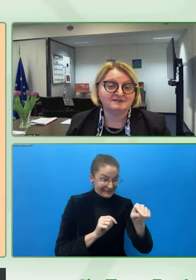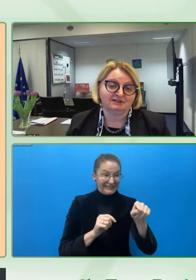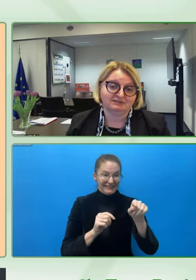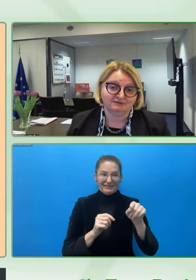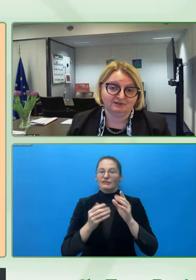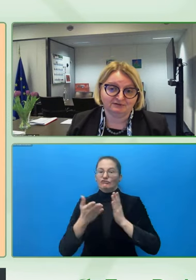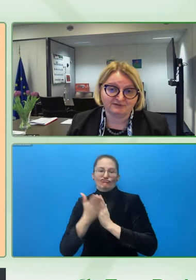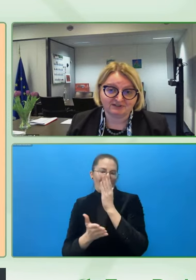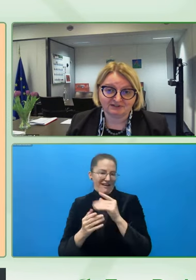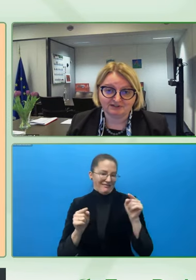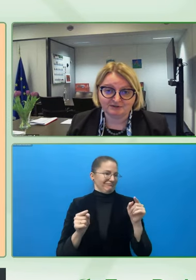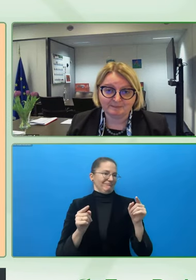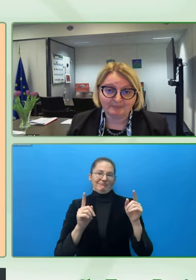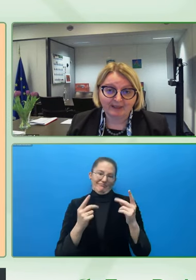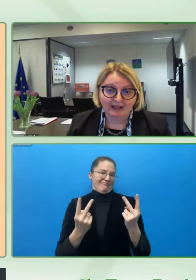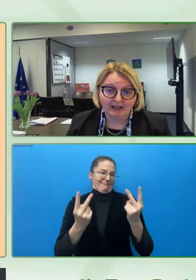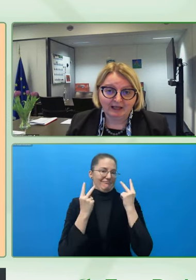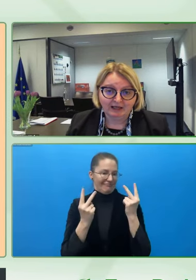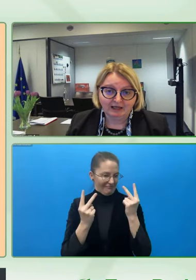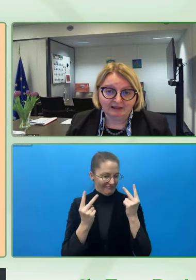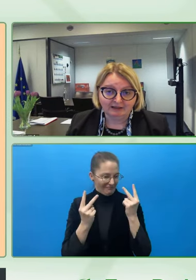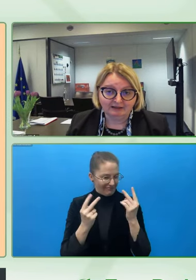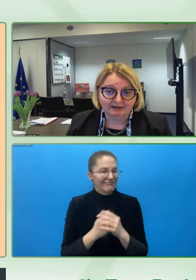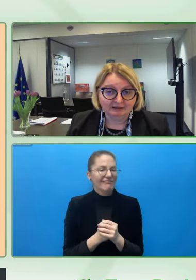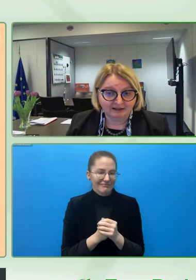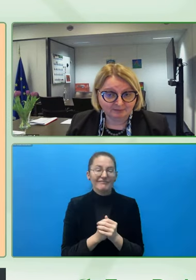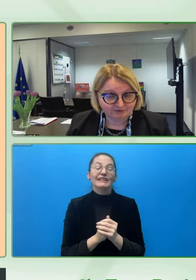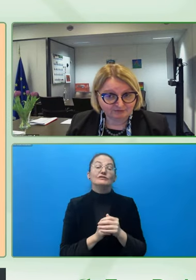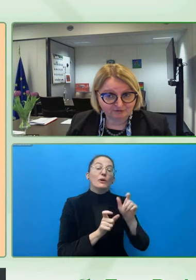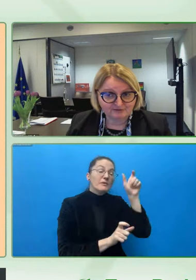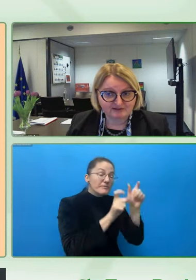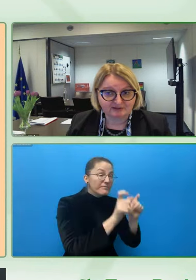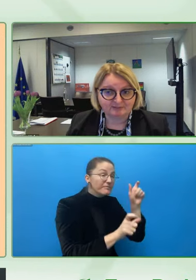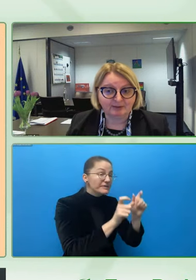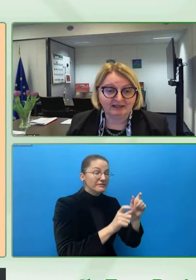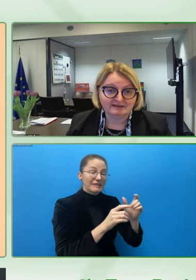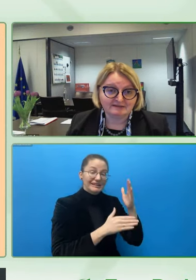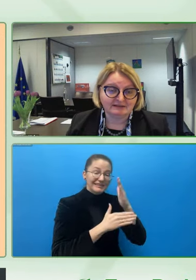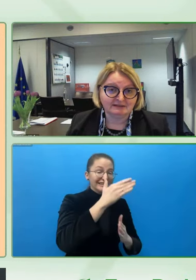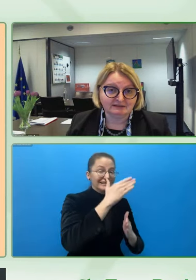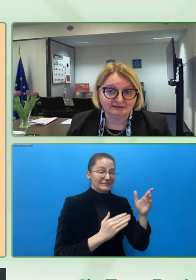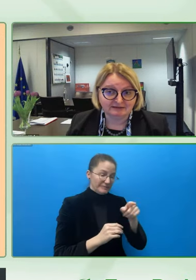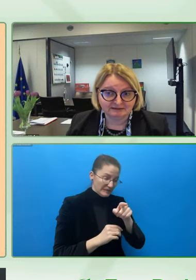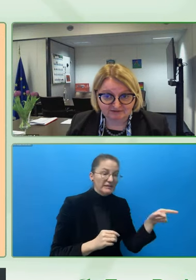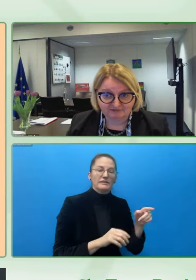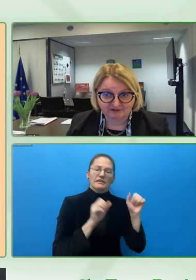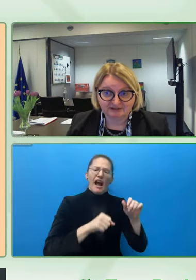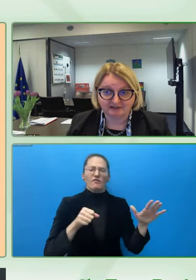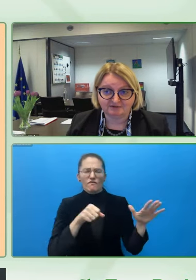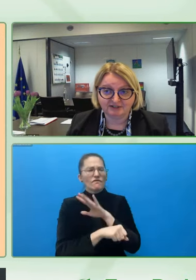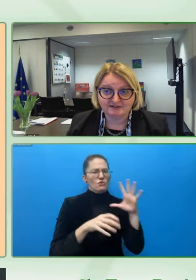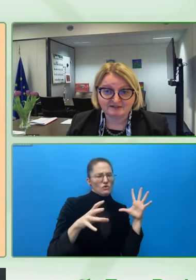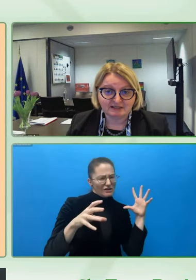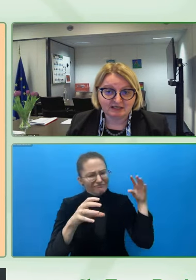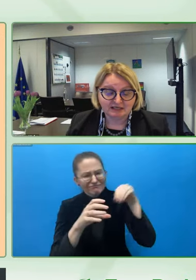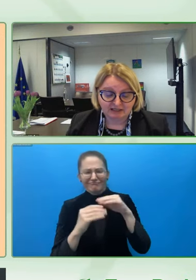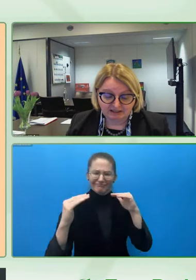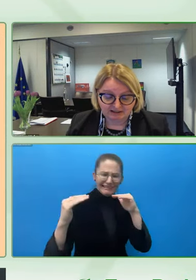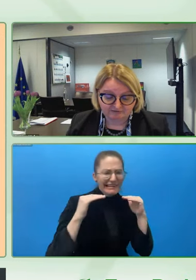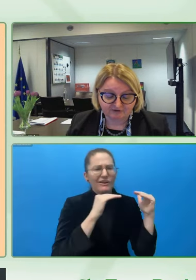and the start of our strategy. A number of rules are in place in different